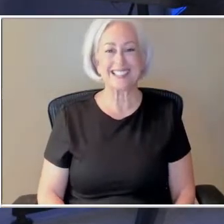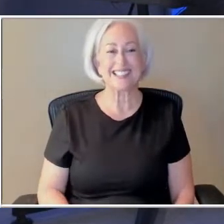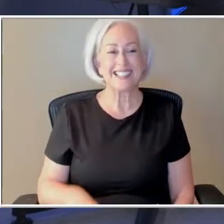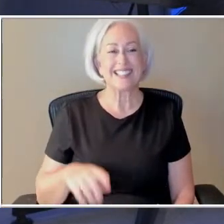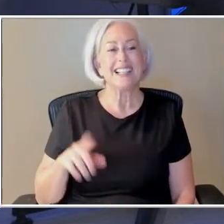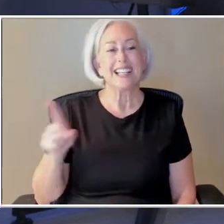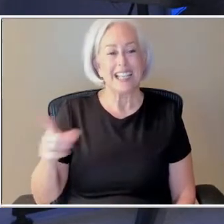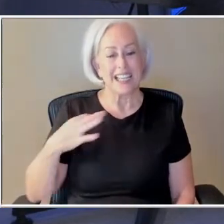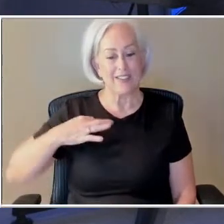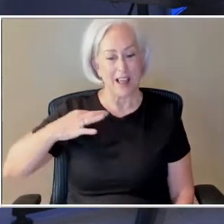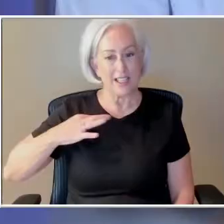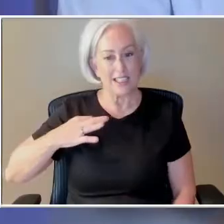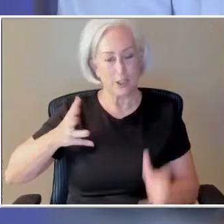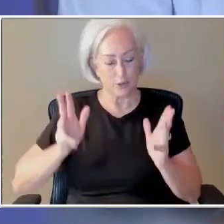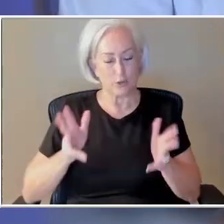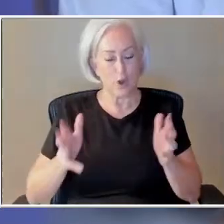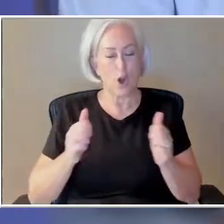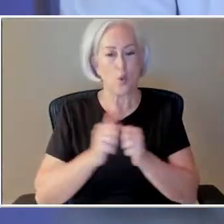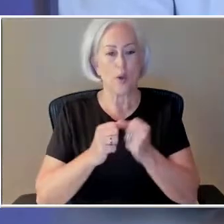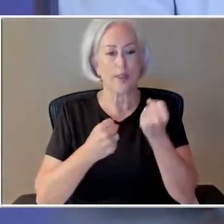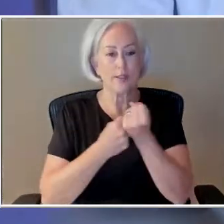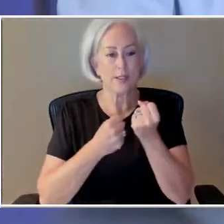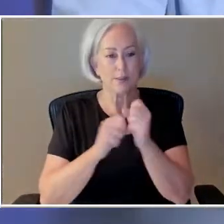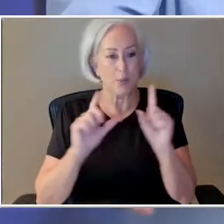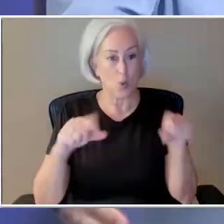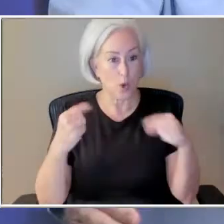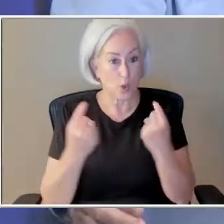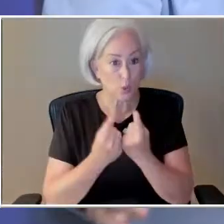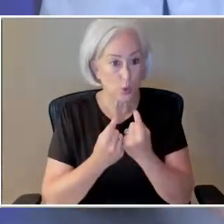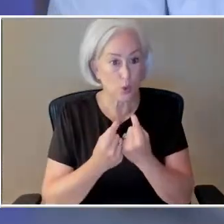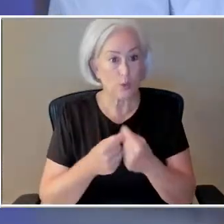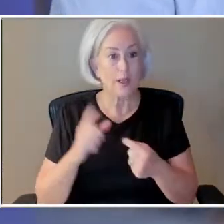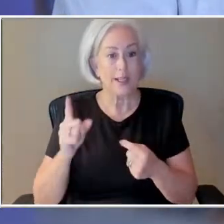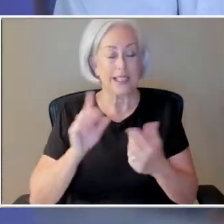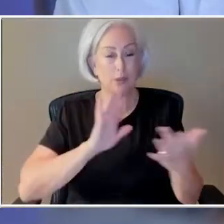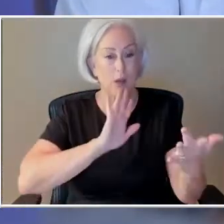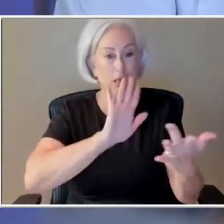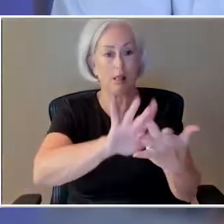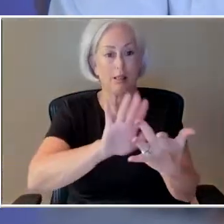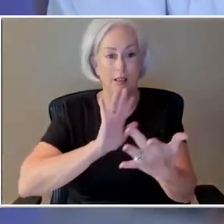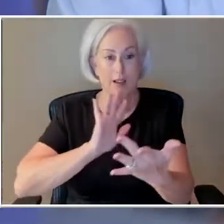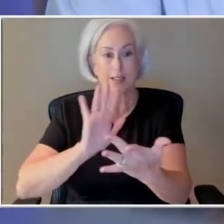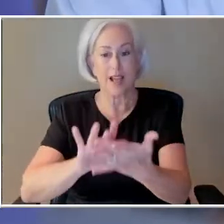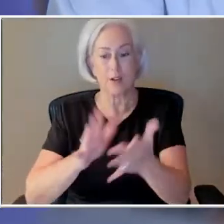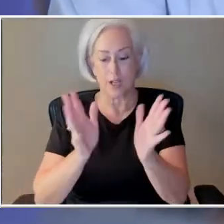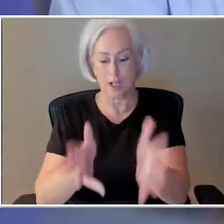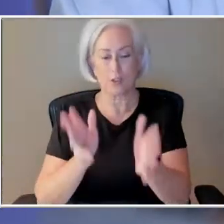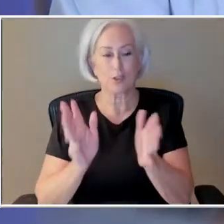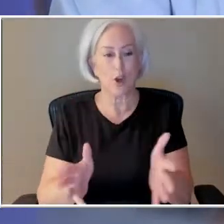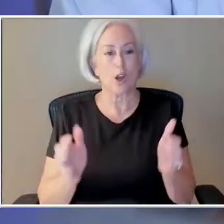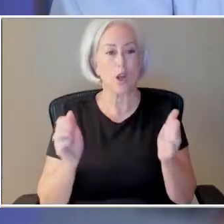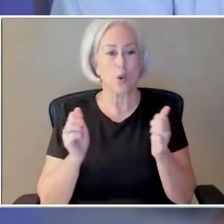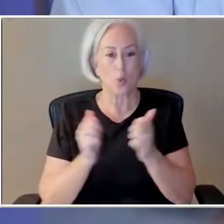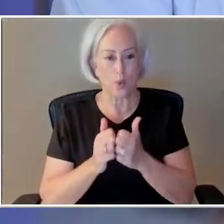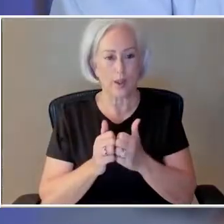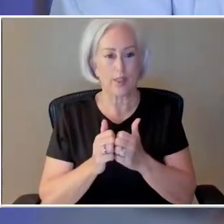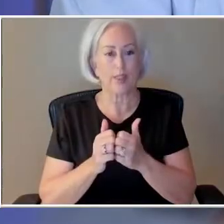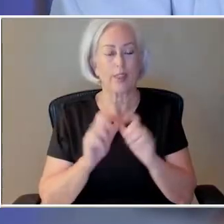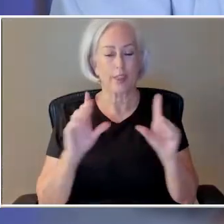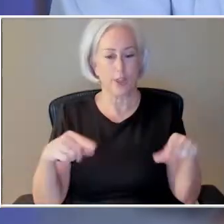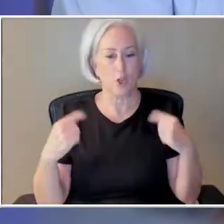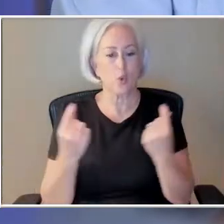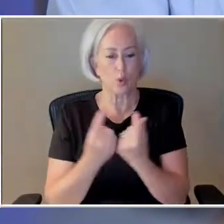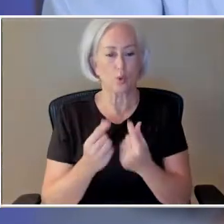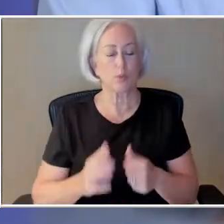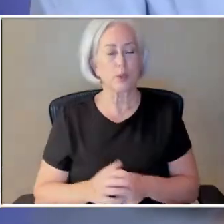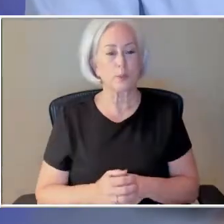our support group. He'll actually reach out and want to speak to the support group. And